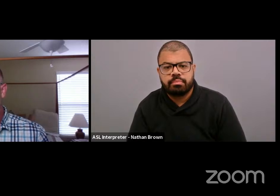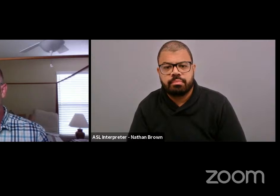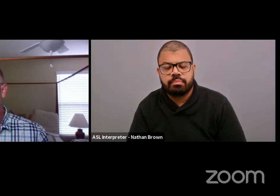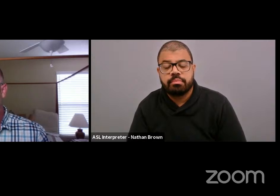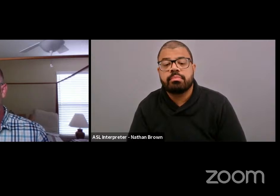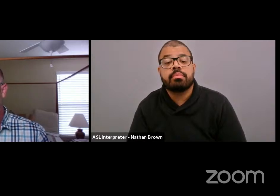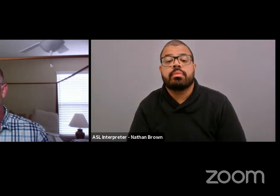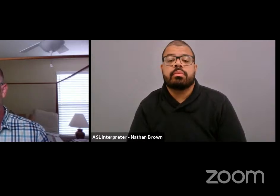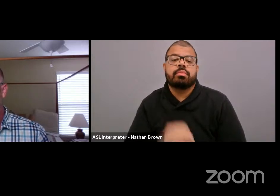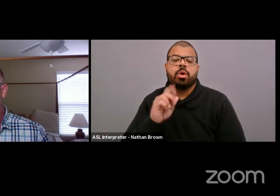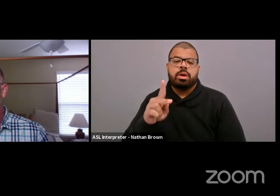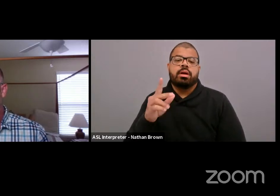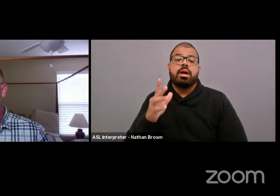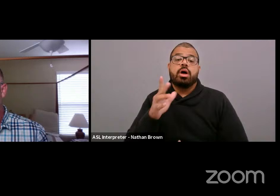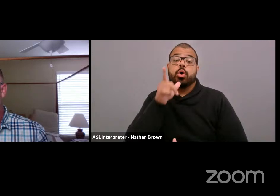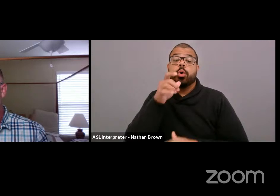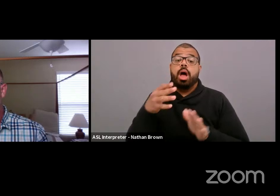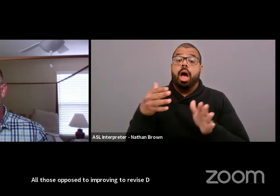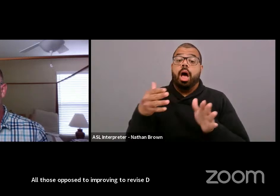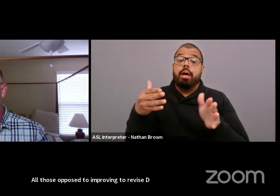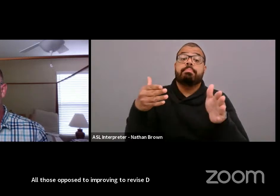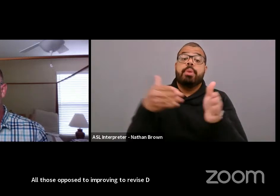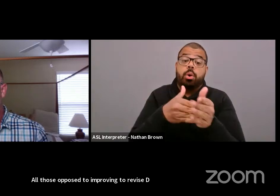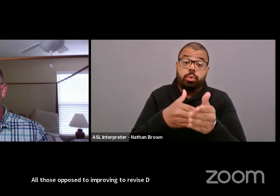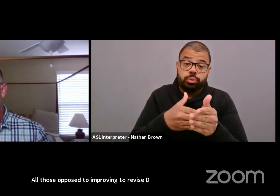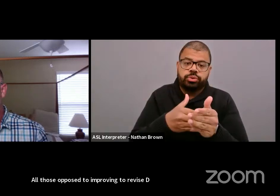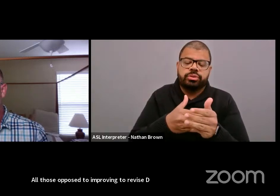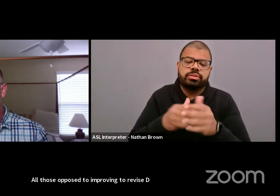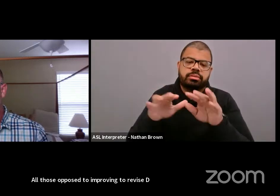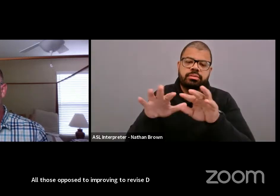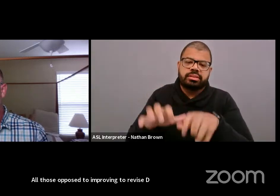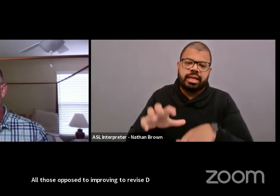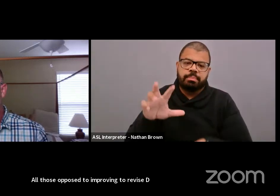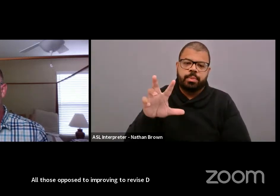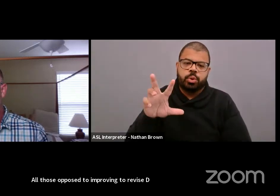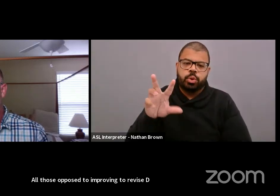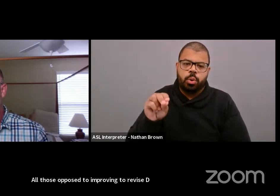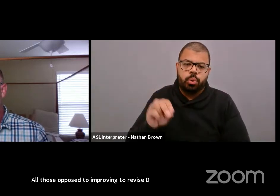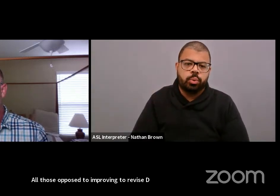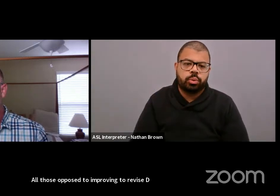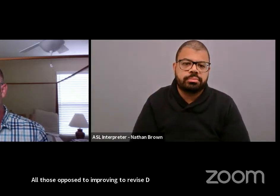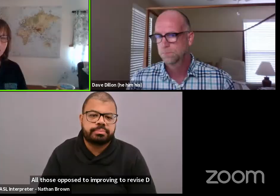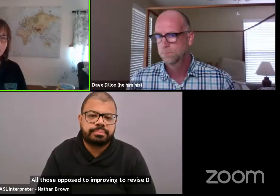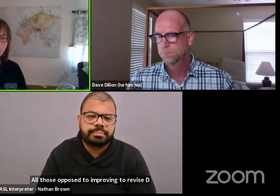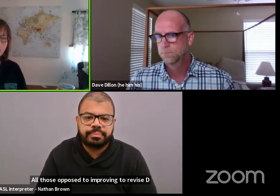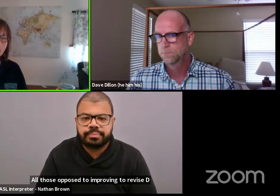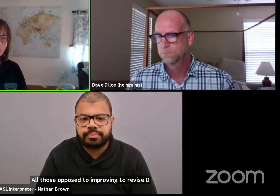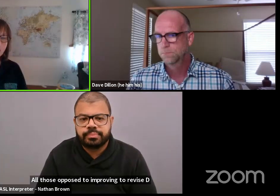All those opposed to approving the revised DE addendum, please type no in the chat box.